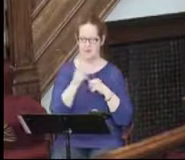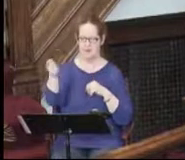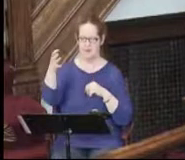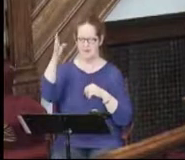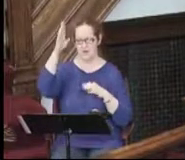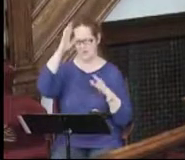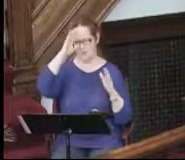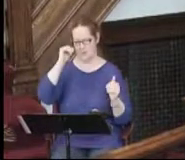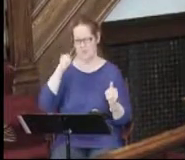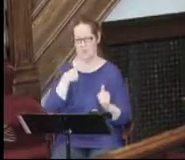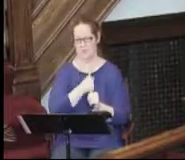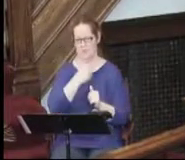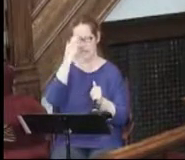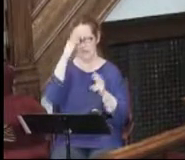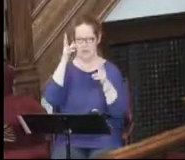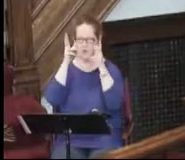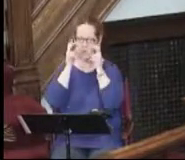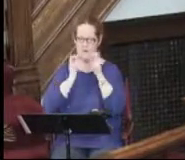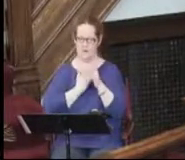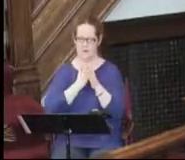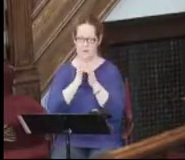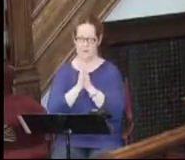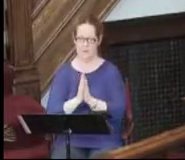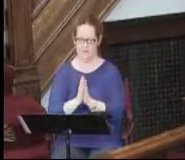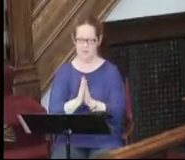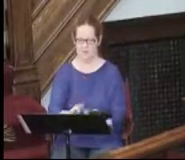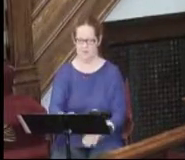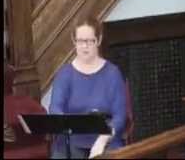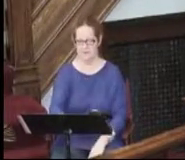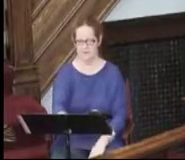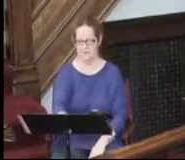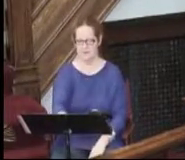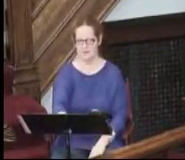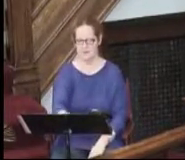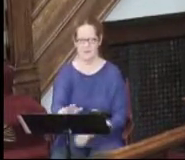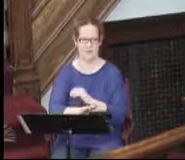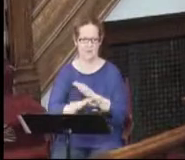God of hope, we know you hear our prayers.